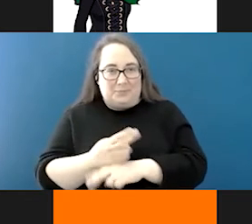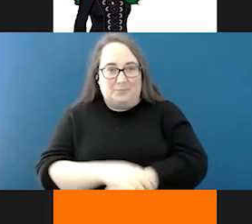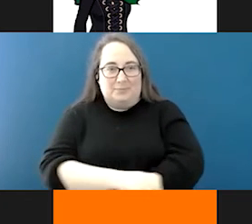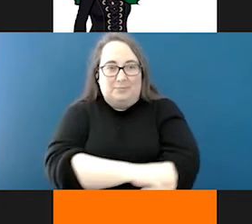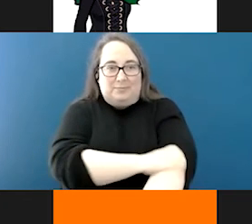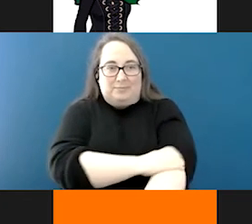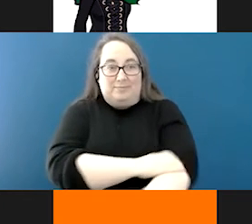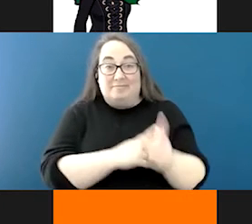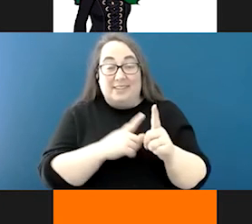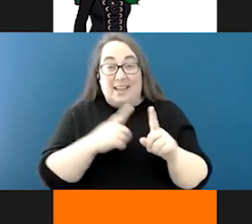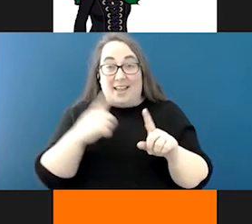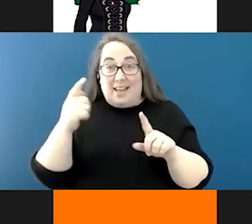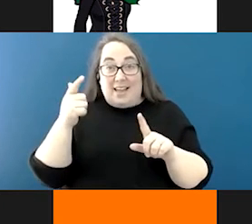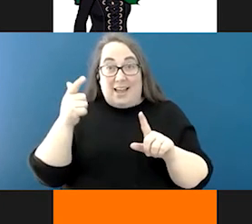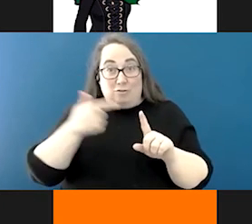A hair dryer,